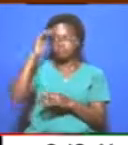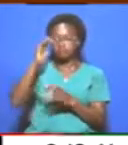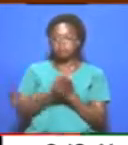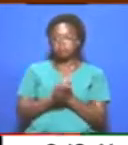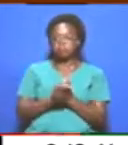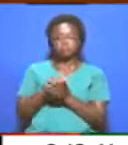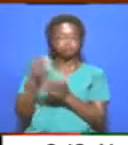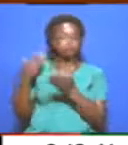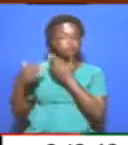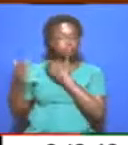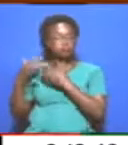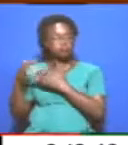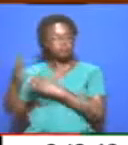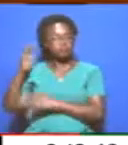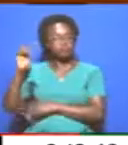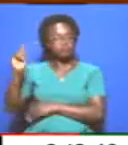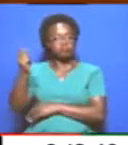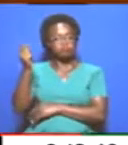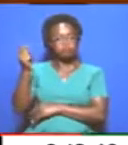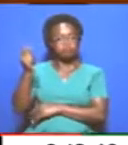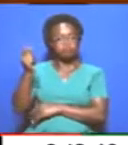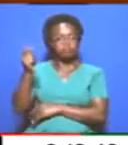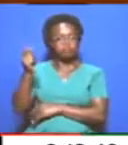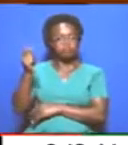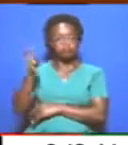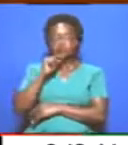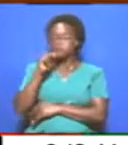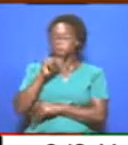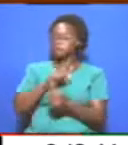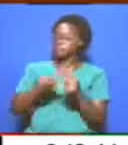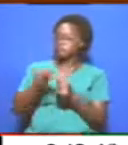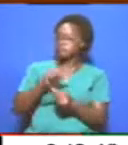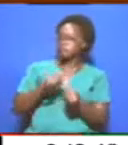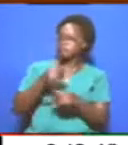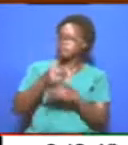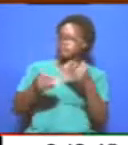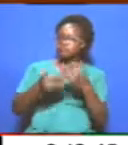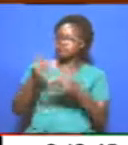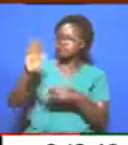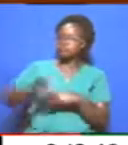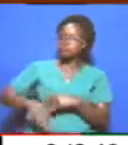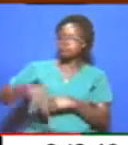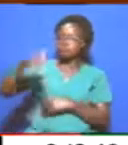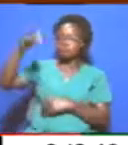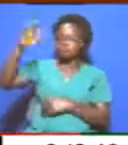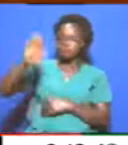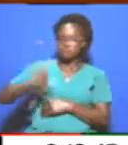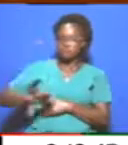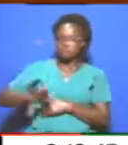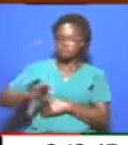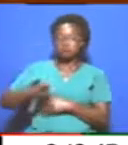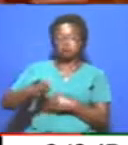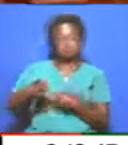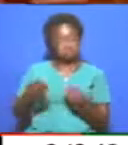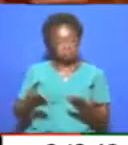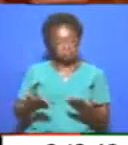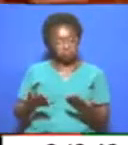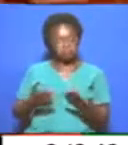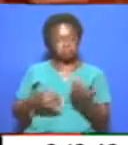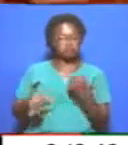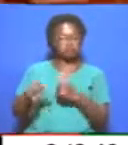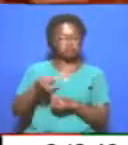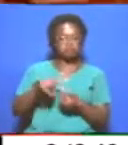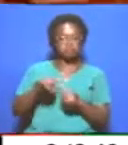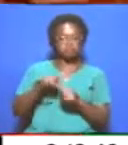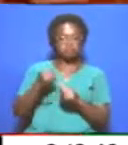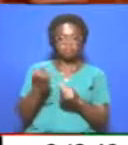of the security of Kenya is not around building perimeter walls, neither is it around